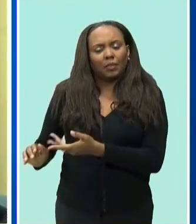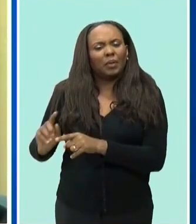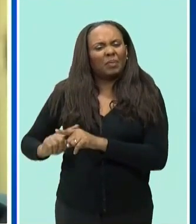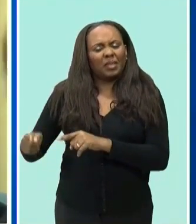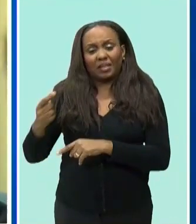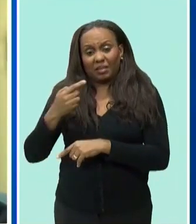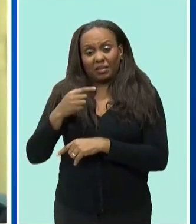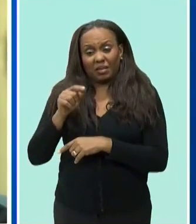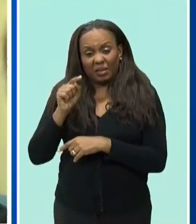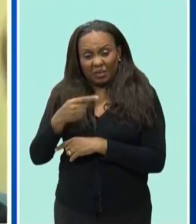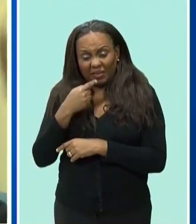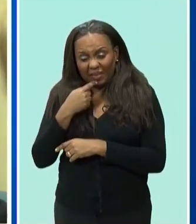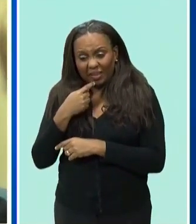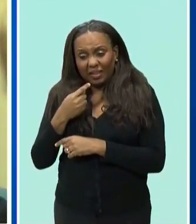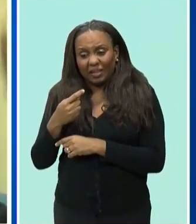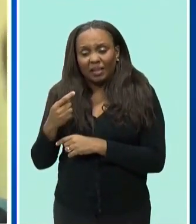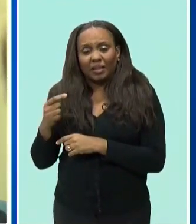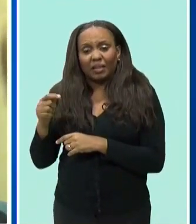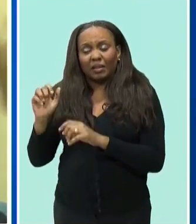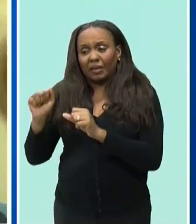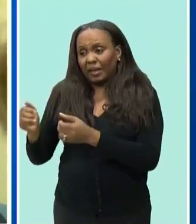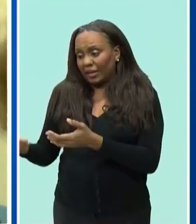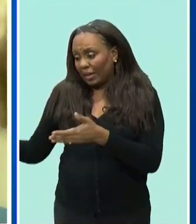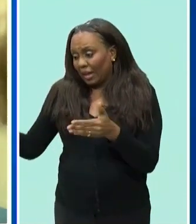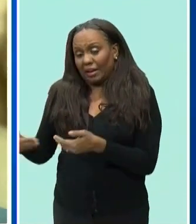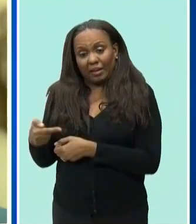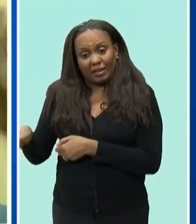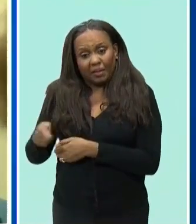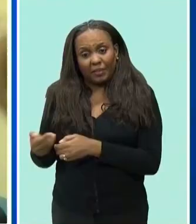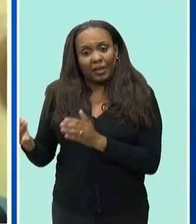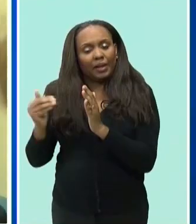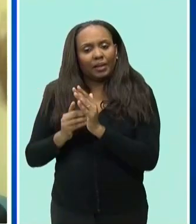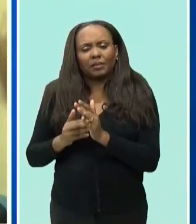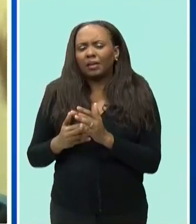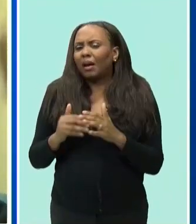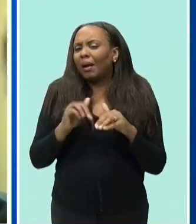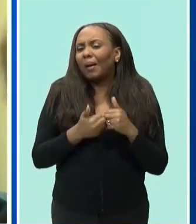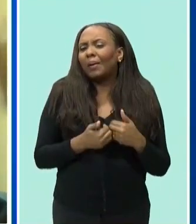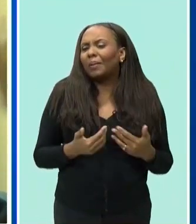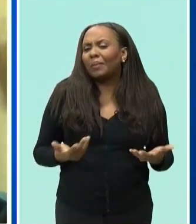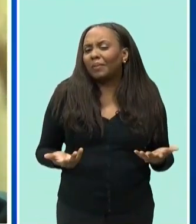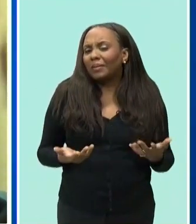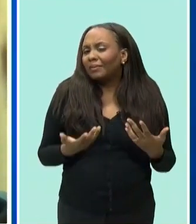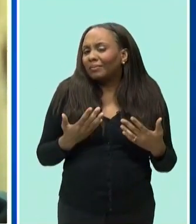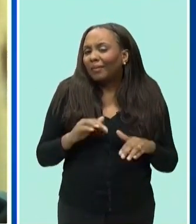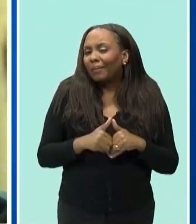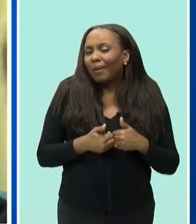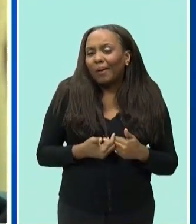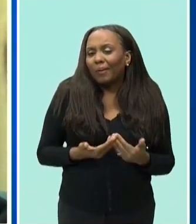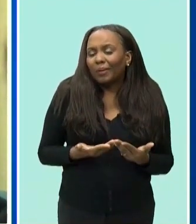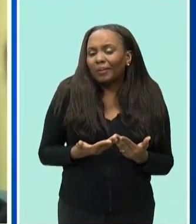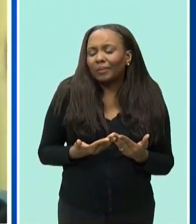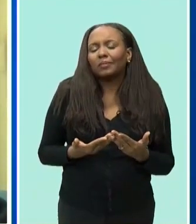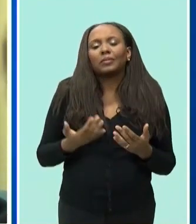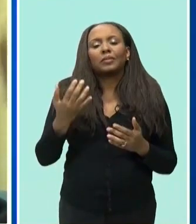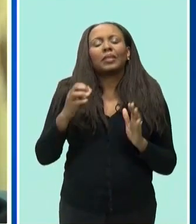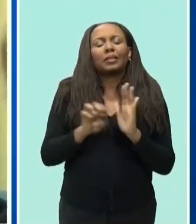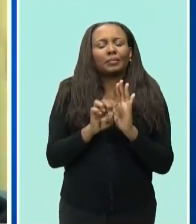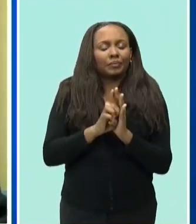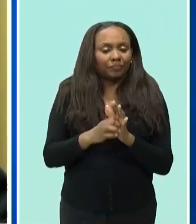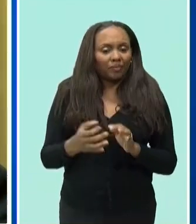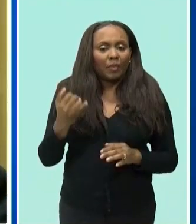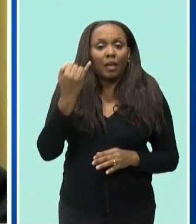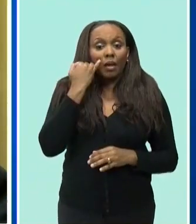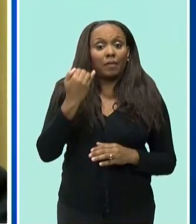reabsorbed is nothing short than a myth. Because if there are other jobs that are